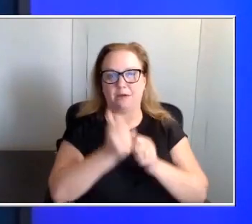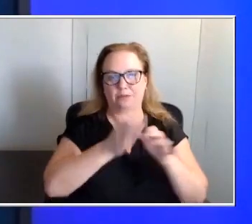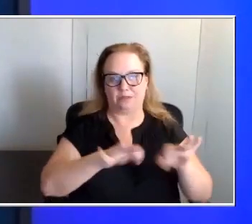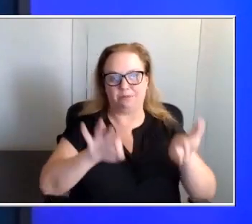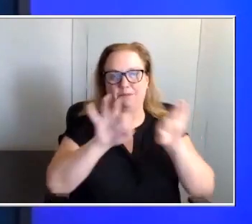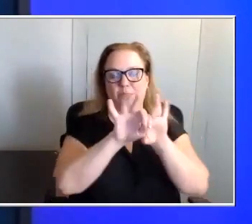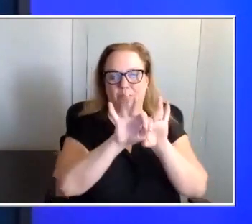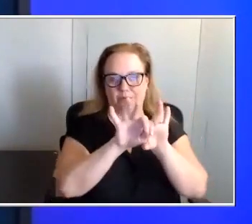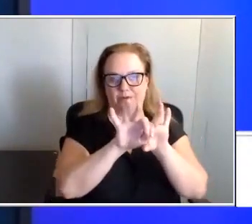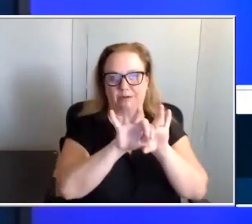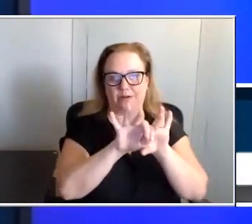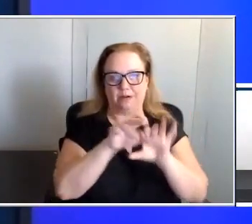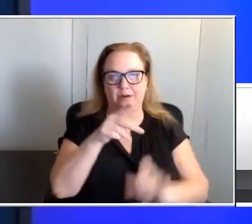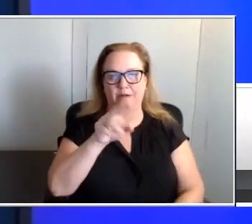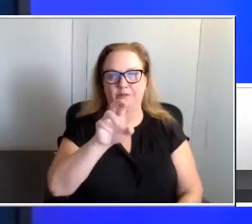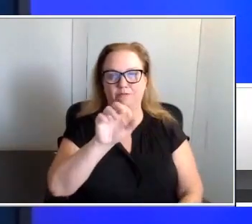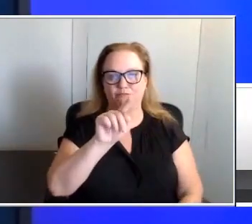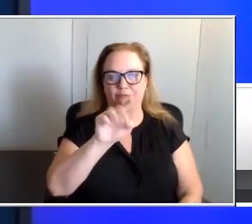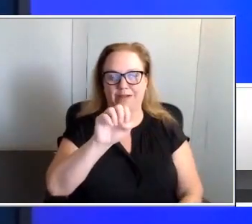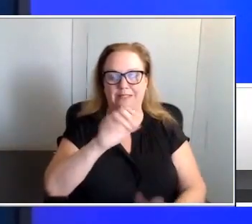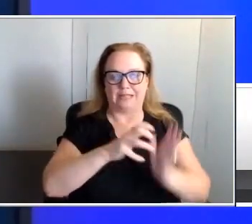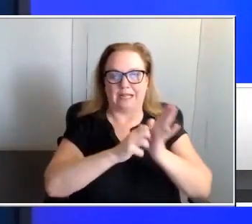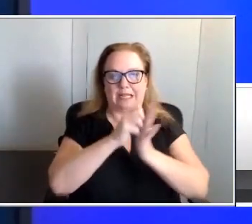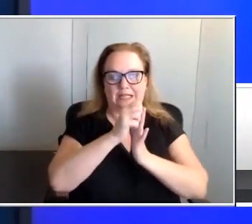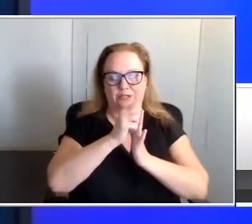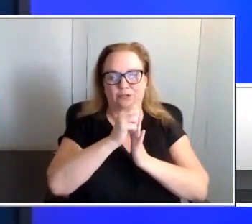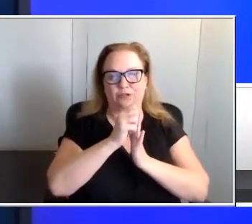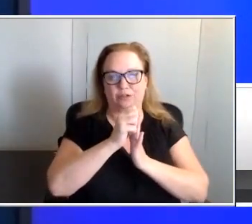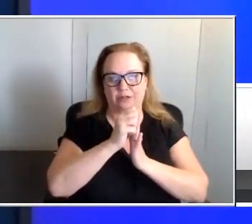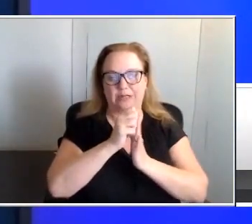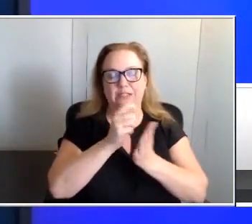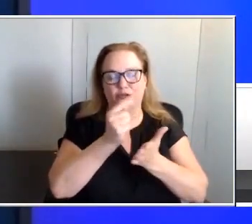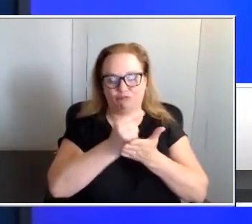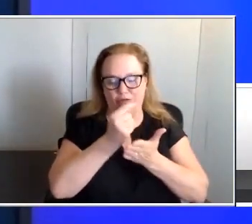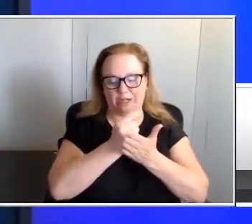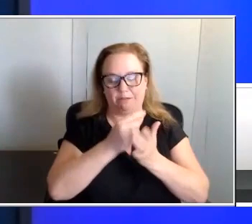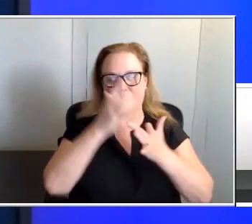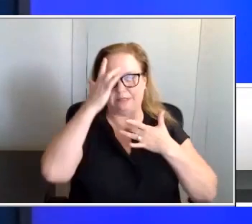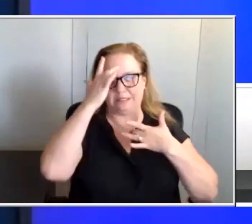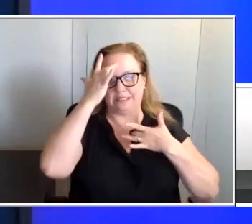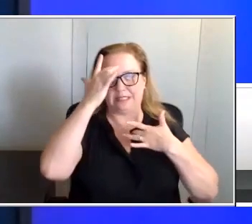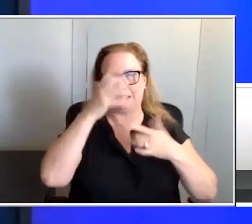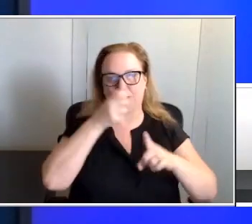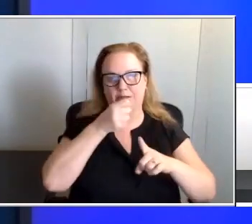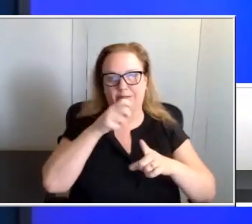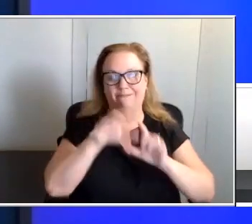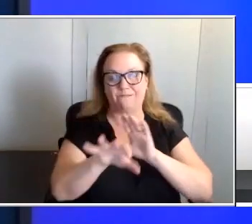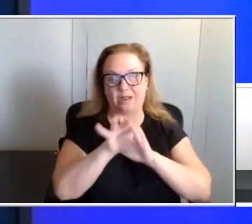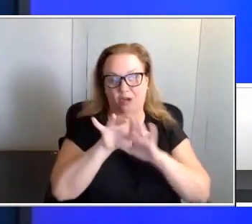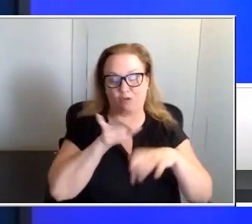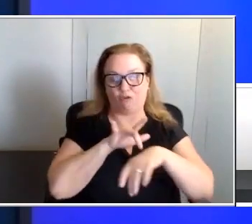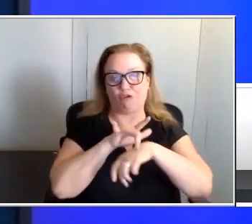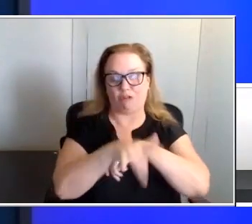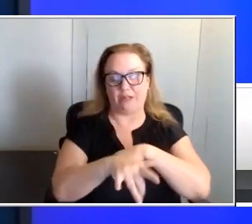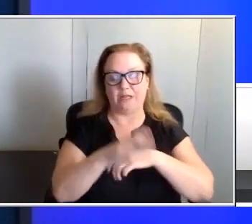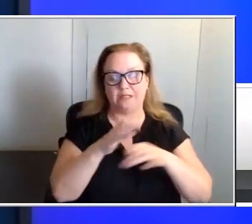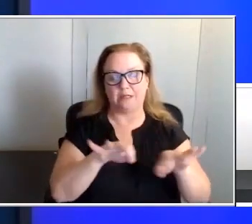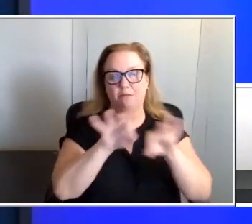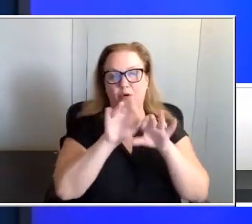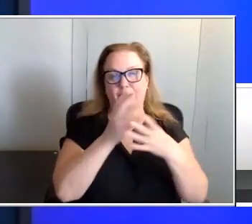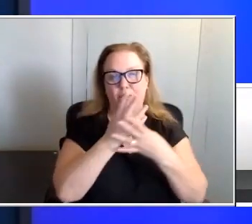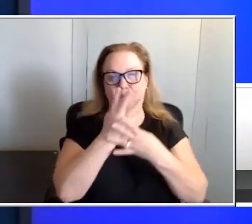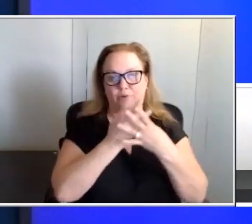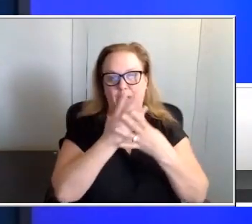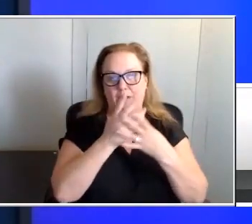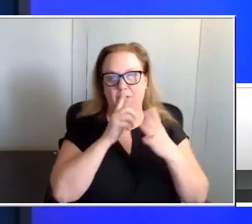that prostate cancer is an incredibly treatable disease when caught early. It's very important to do screening. I can't stress